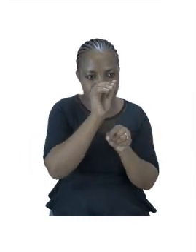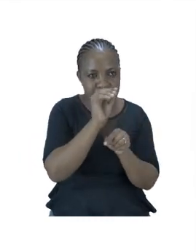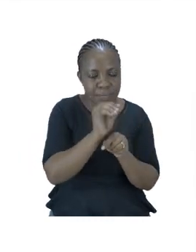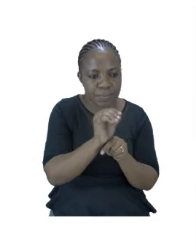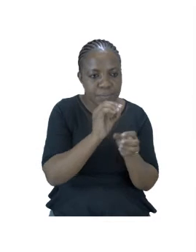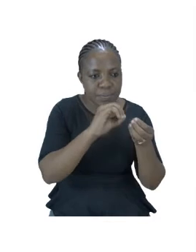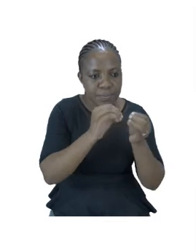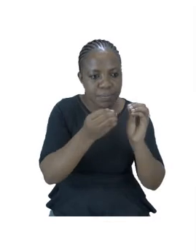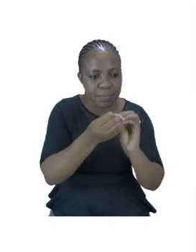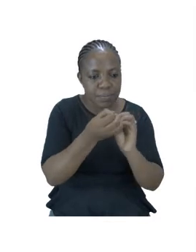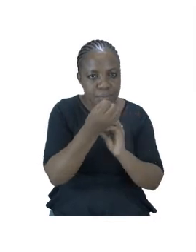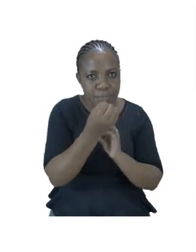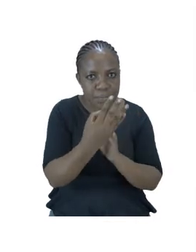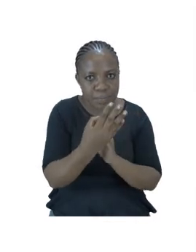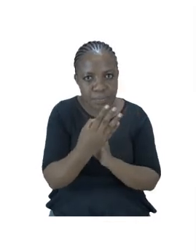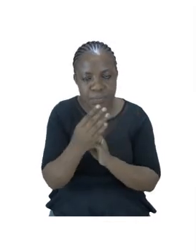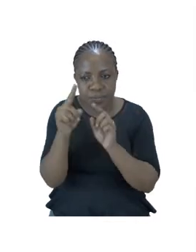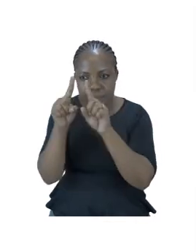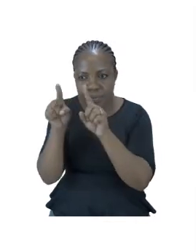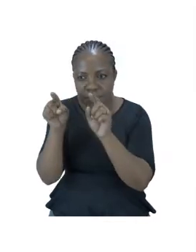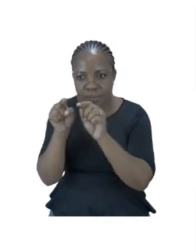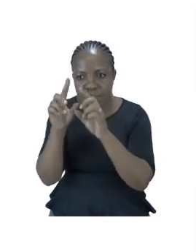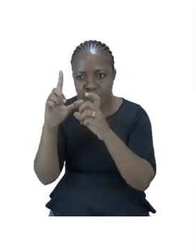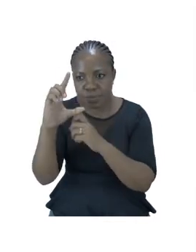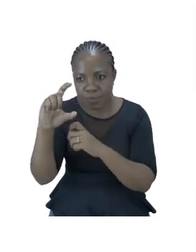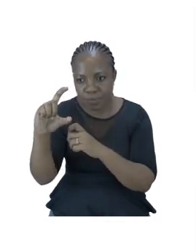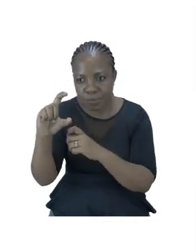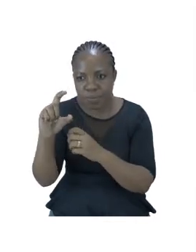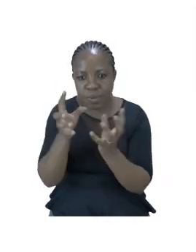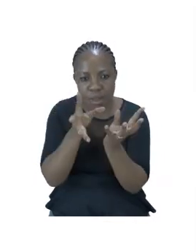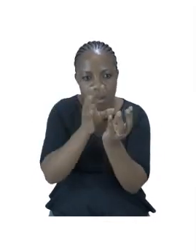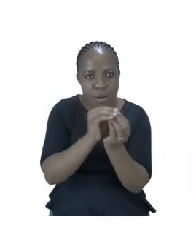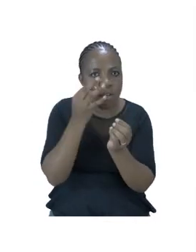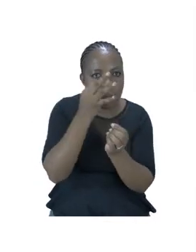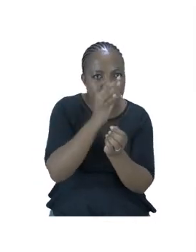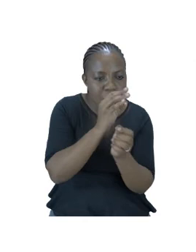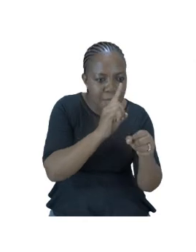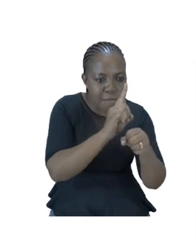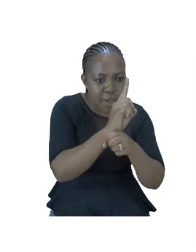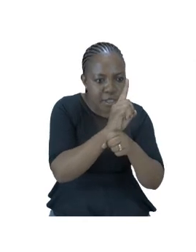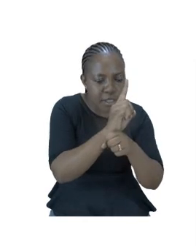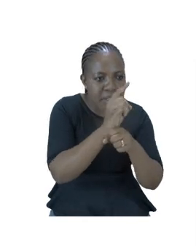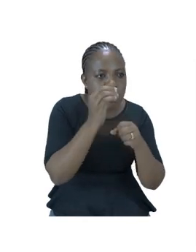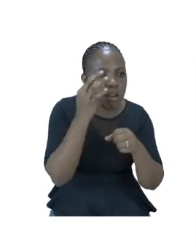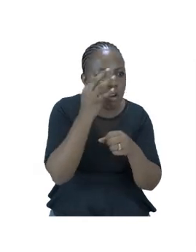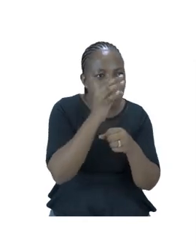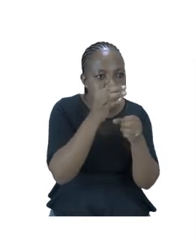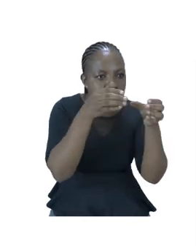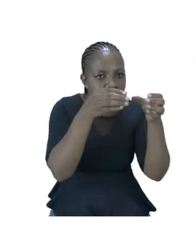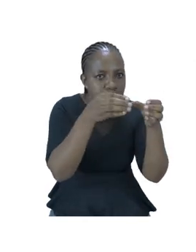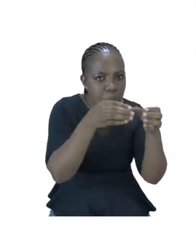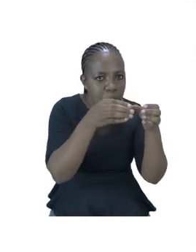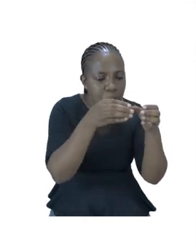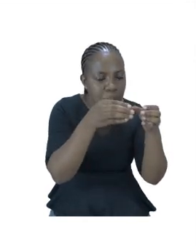going to count all of them. Count all the flowers to get your answer. But first, you must count the first set